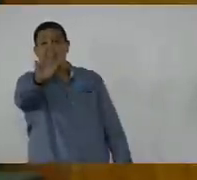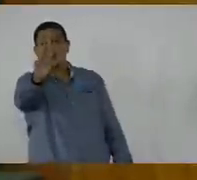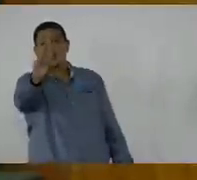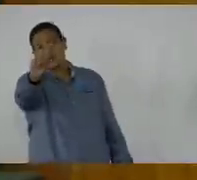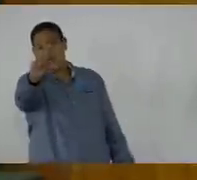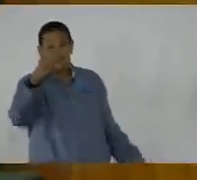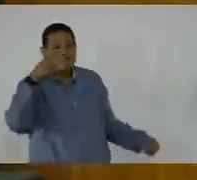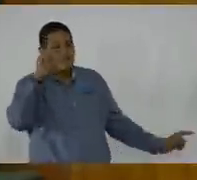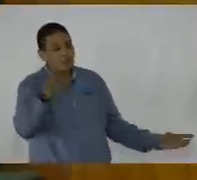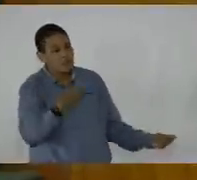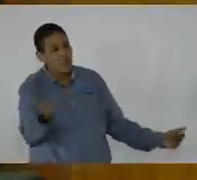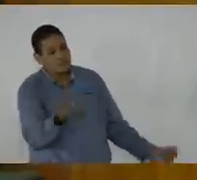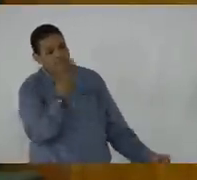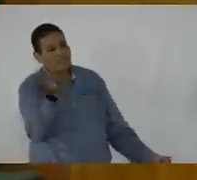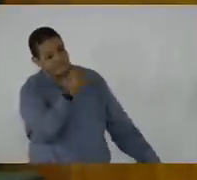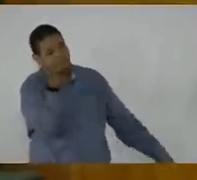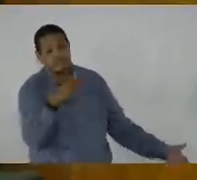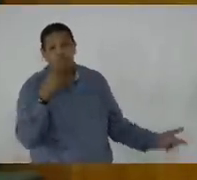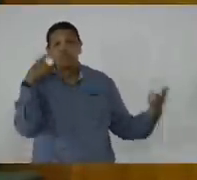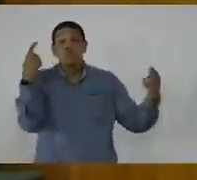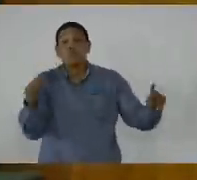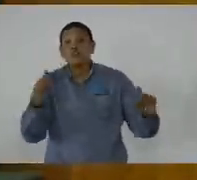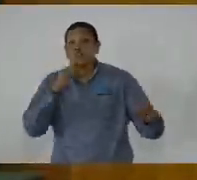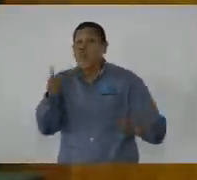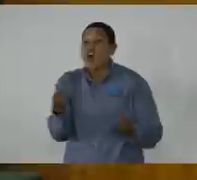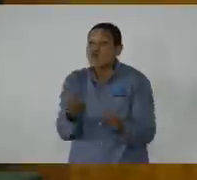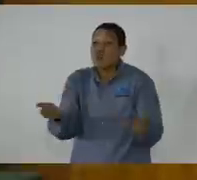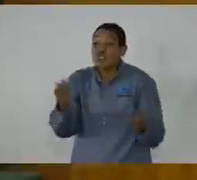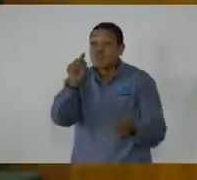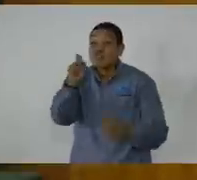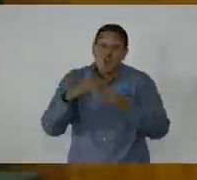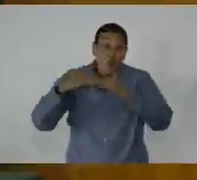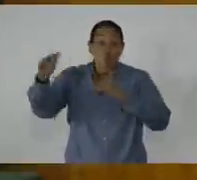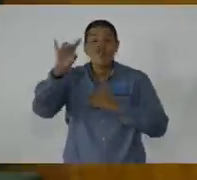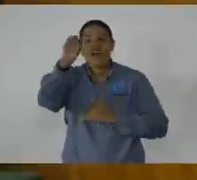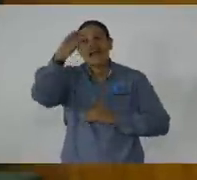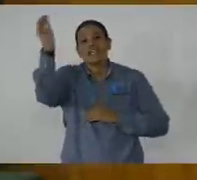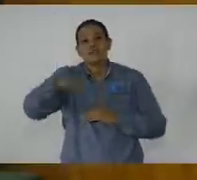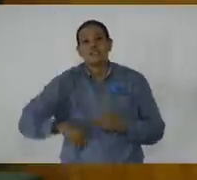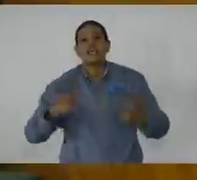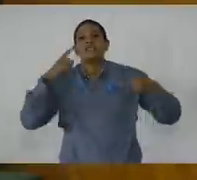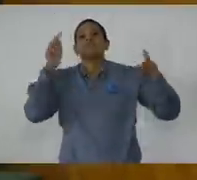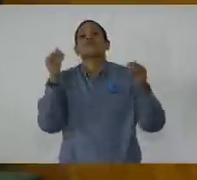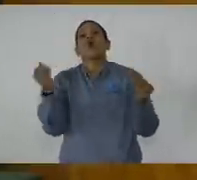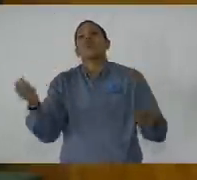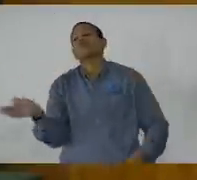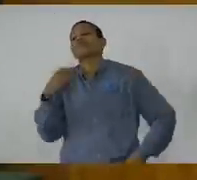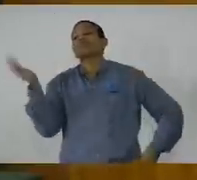1,361, resulting in a resolution rate of greater than 80%.